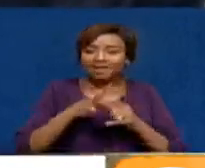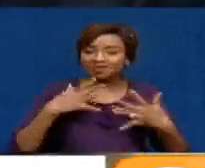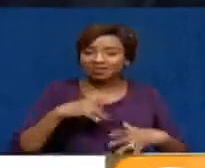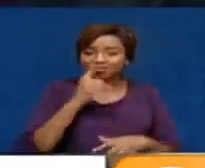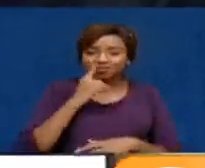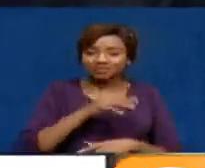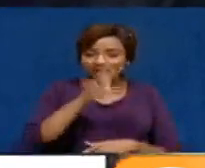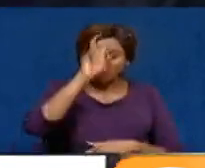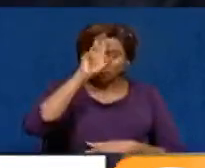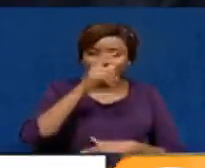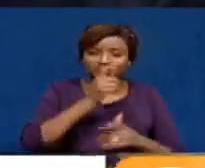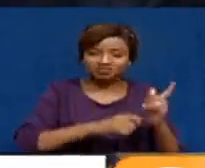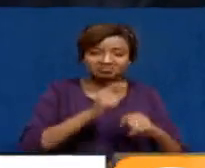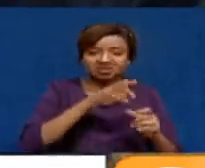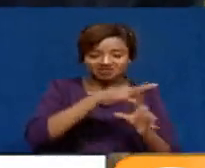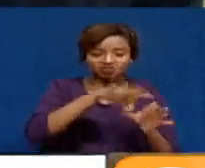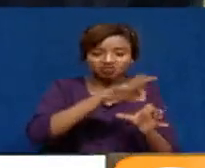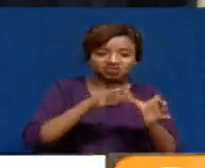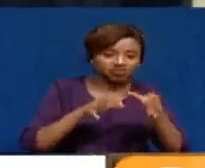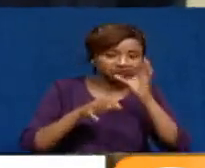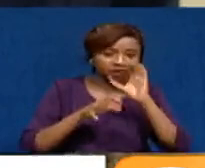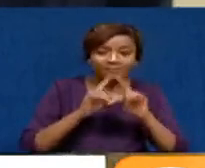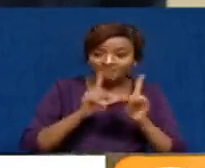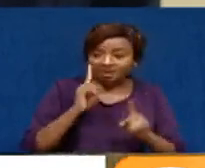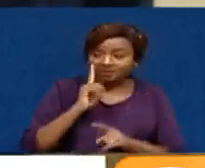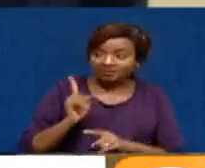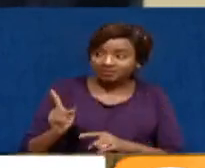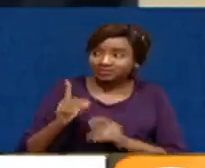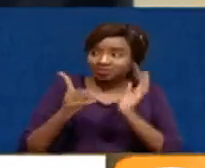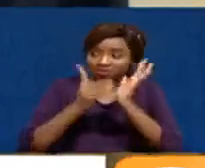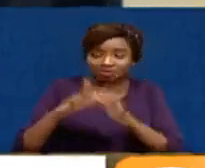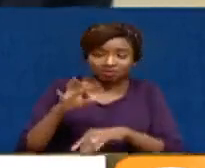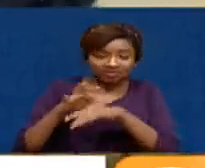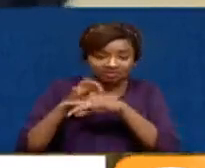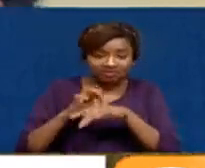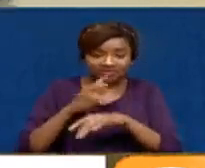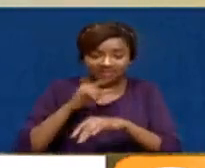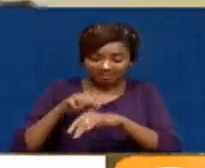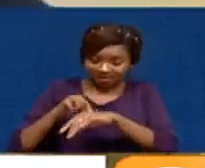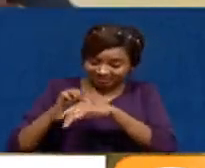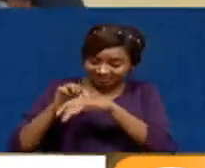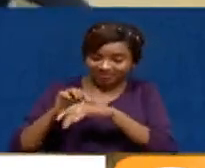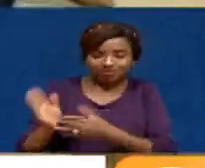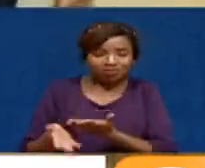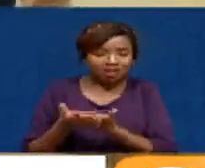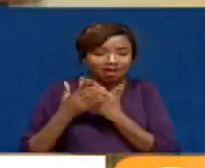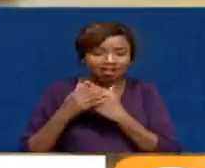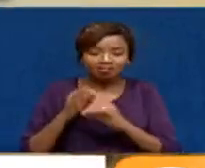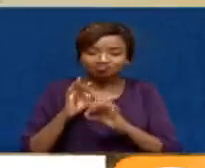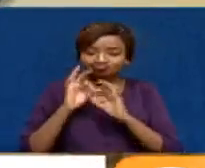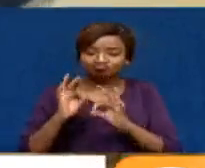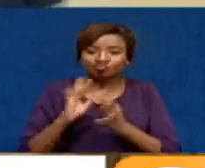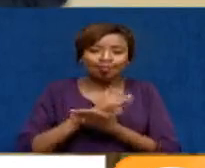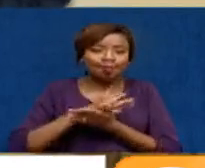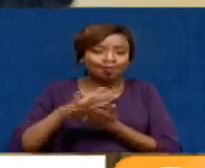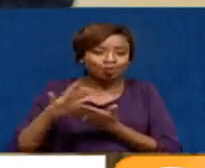can give you some nice chai, but according to dermatologists, goat milk, when used on your skin, can give you incredible results,